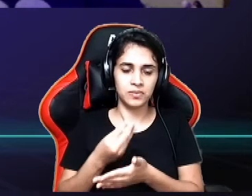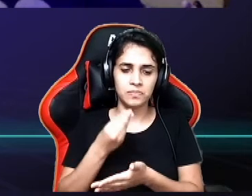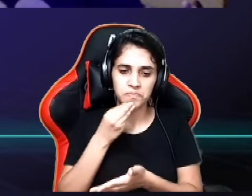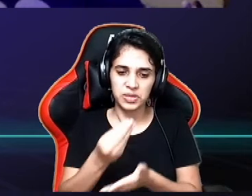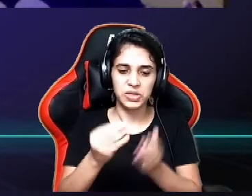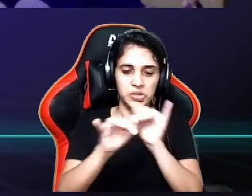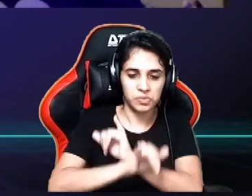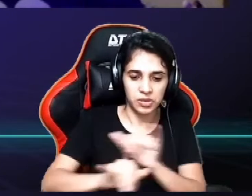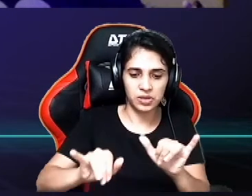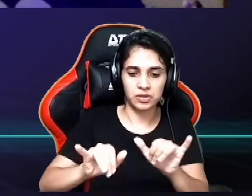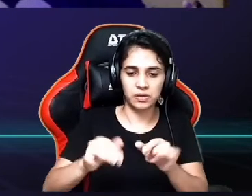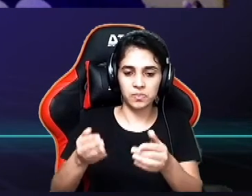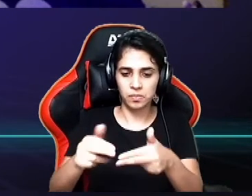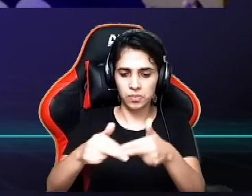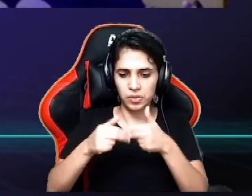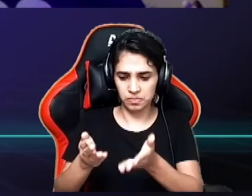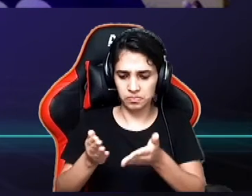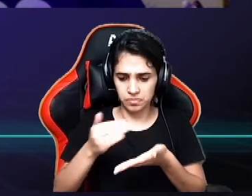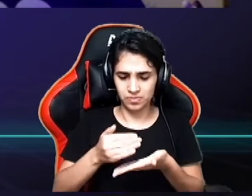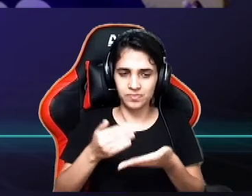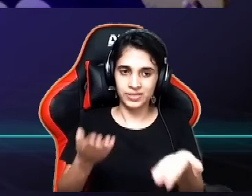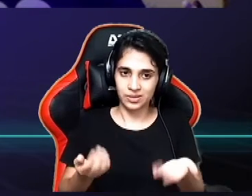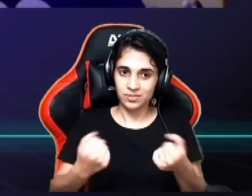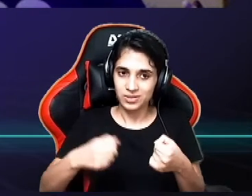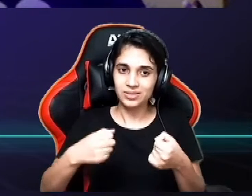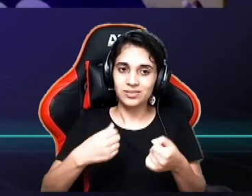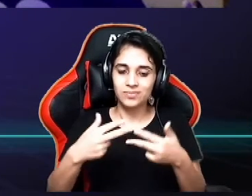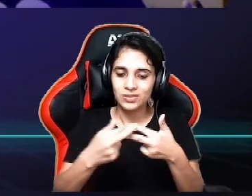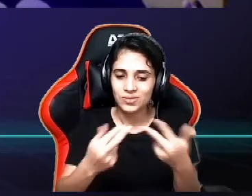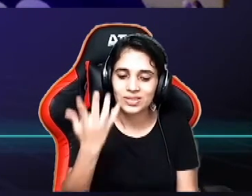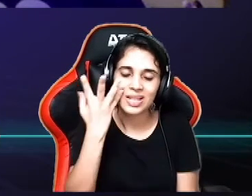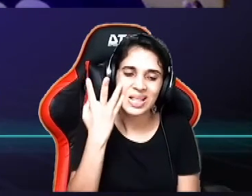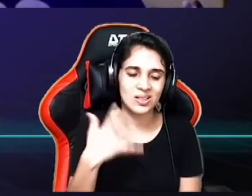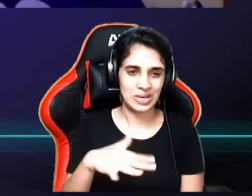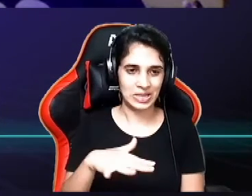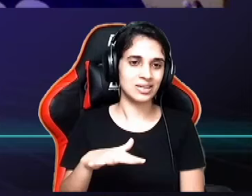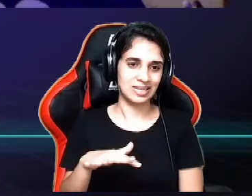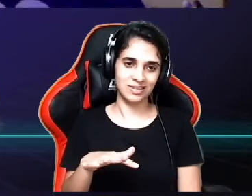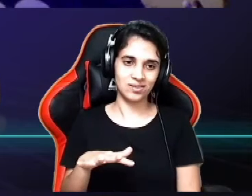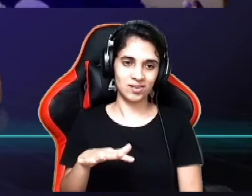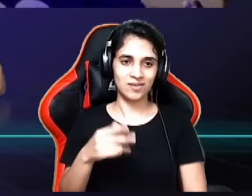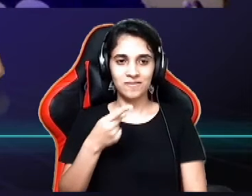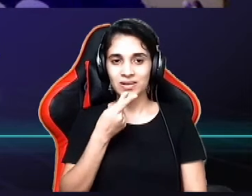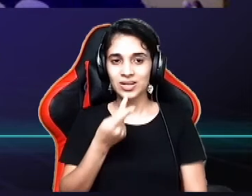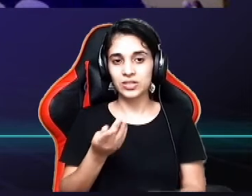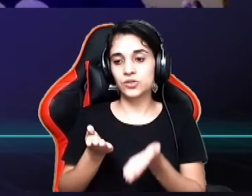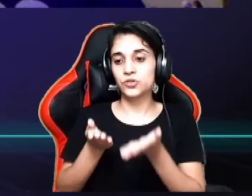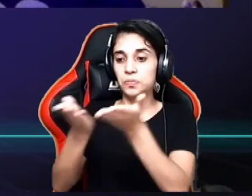anything. You can't demand anything after you send them some swag. So it has to be natural.